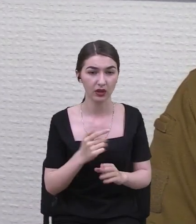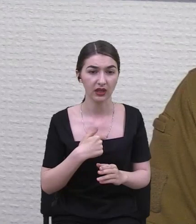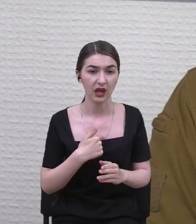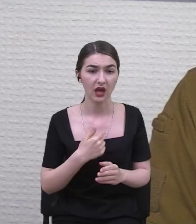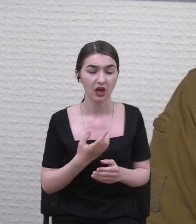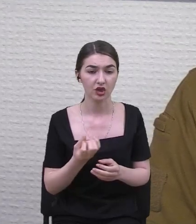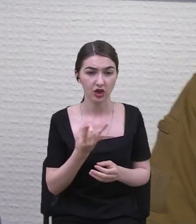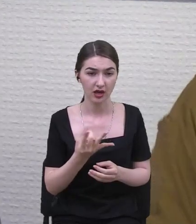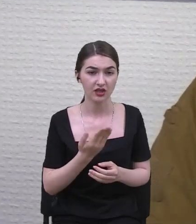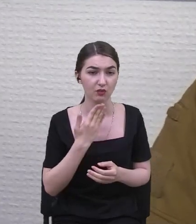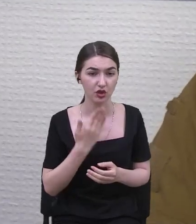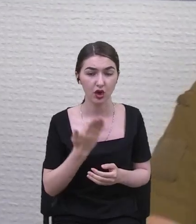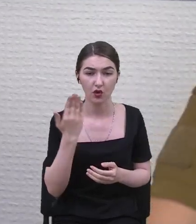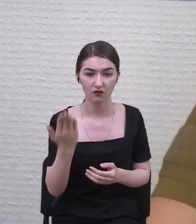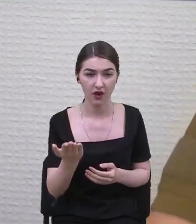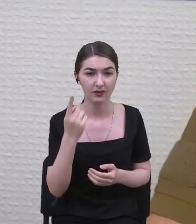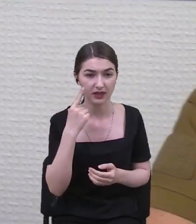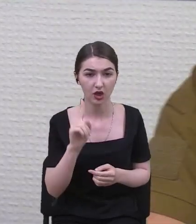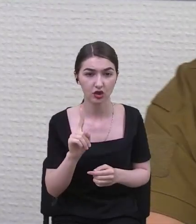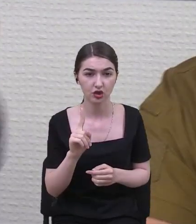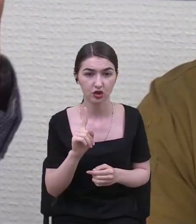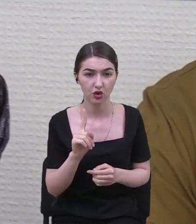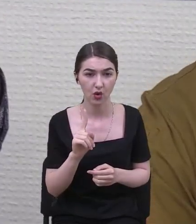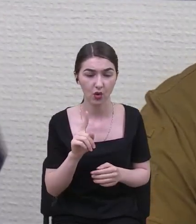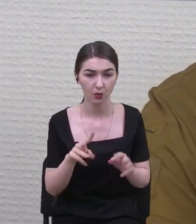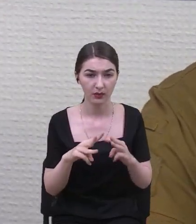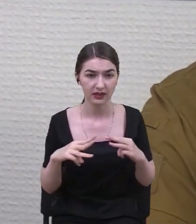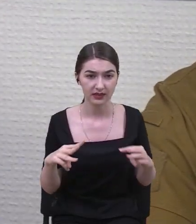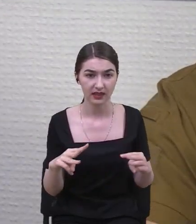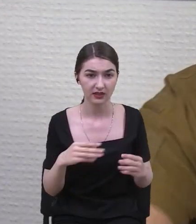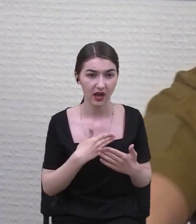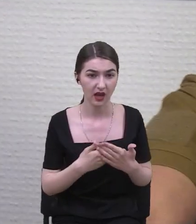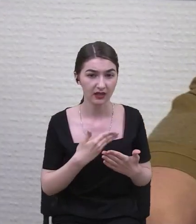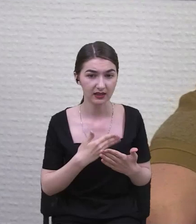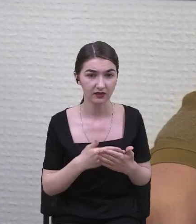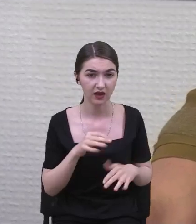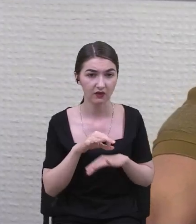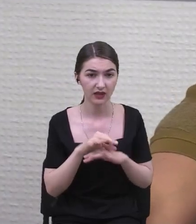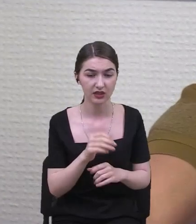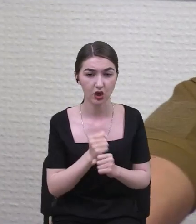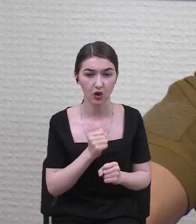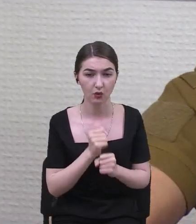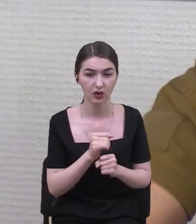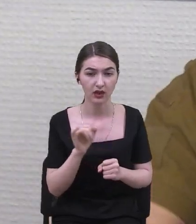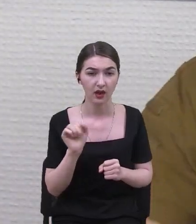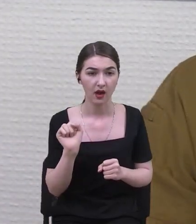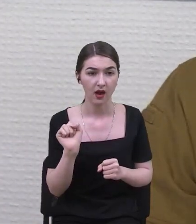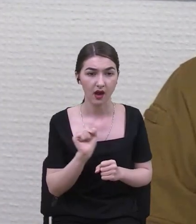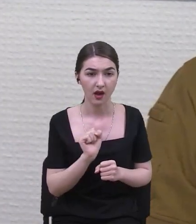busy, so feel free. But if nothing else, we will then share the presentation, and I think I have the clicker over